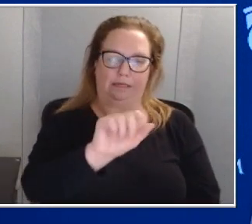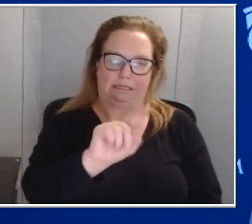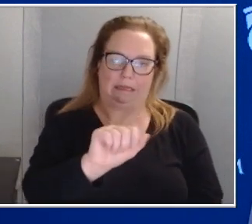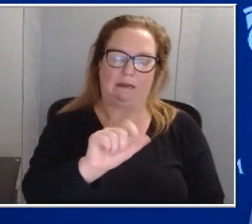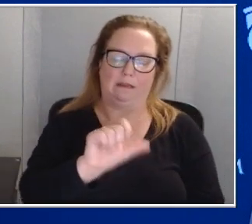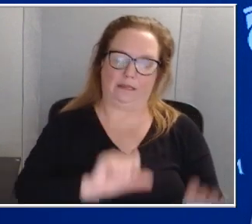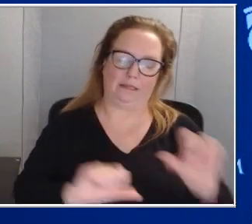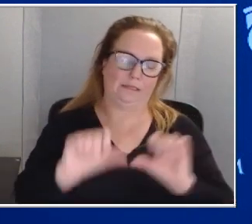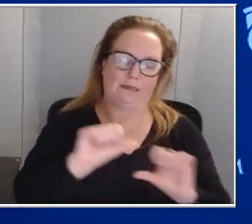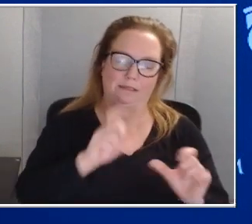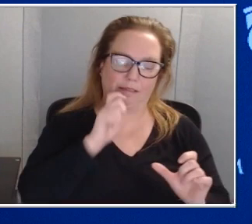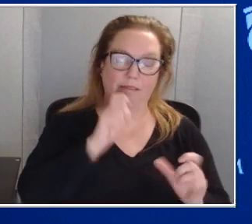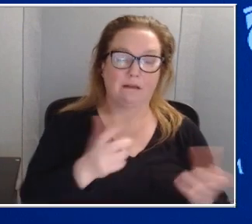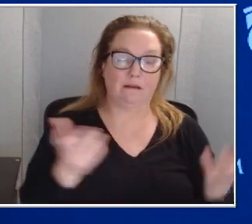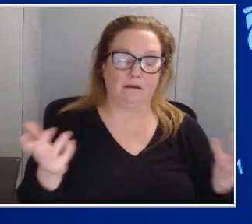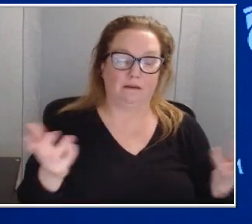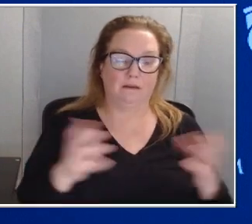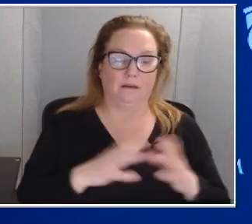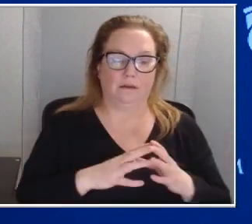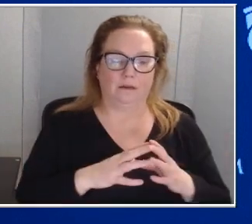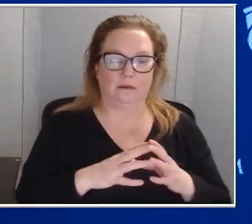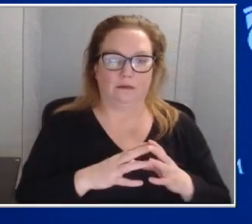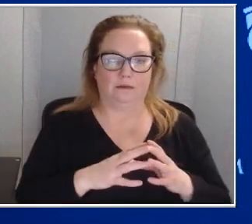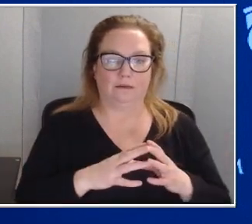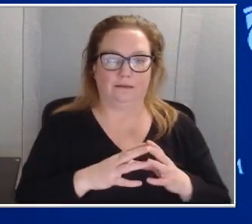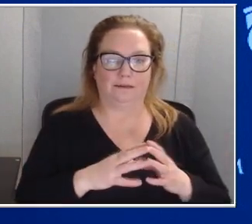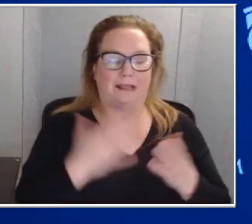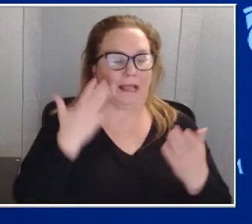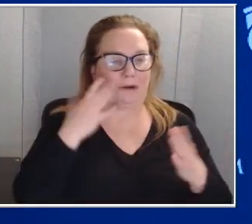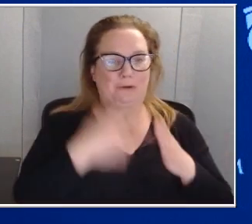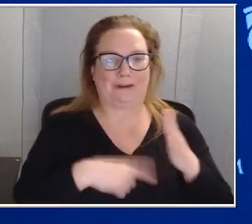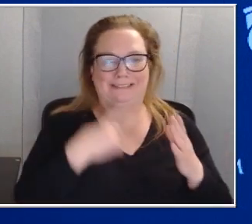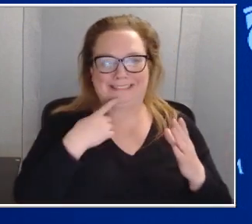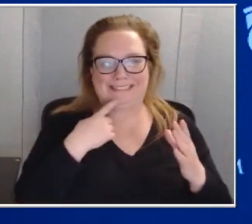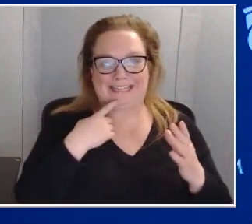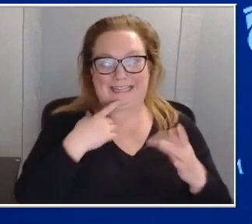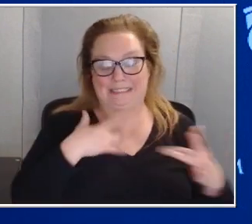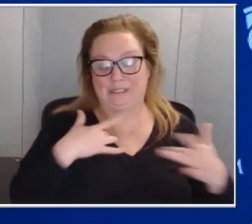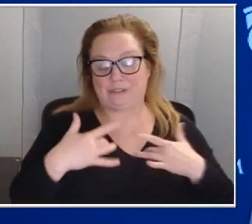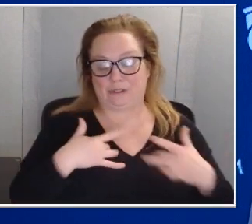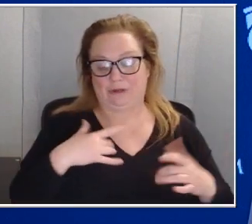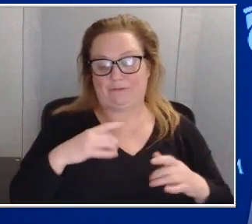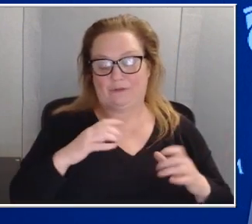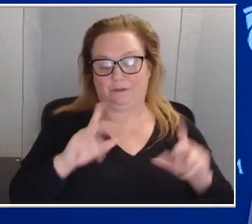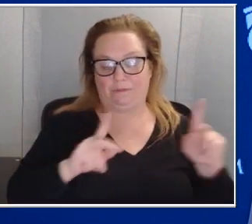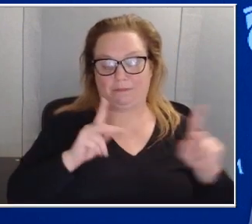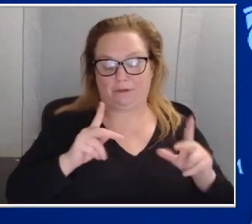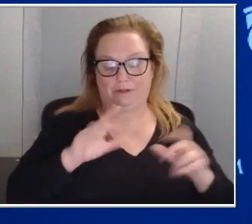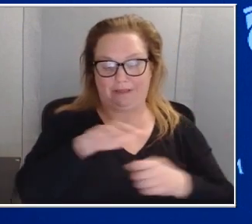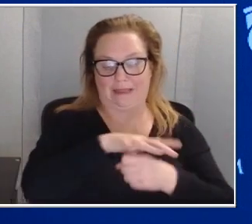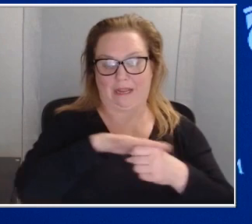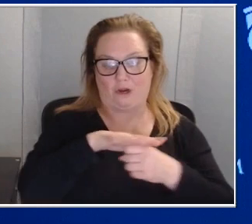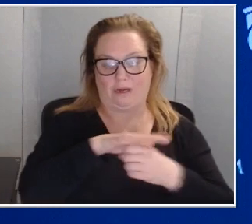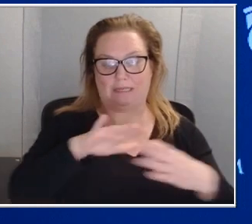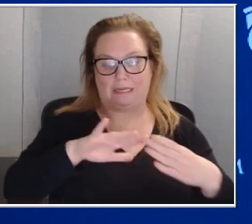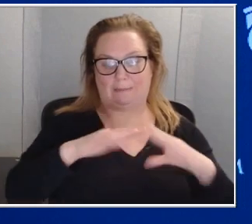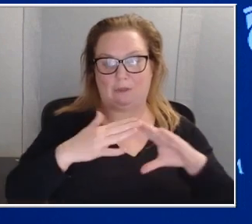And I don't know what else to say. It is concerning for the citizens of that area and that